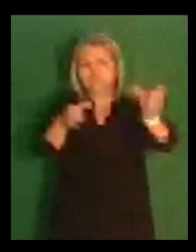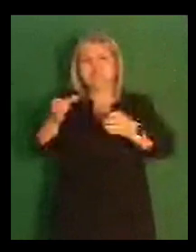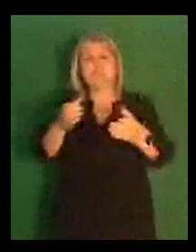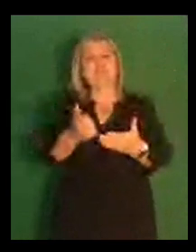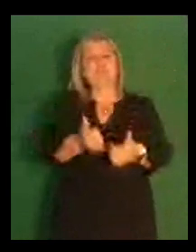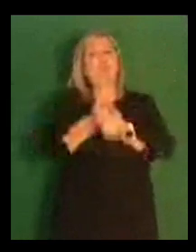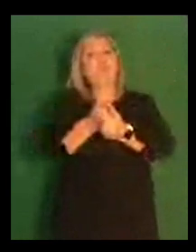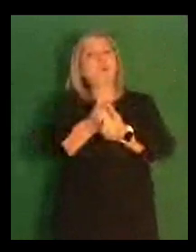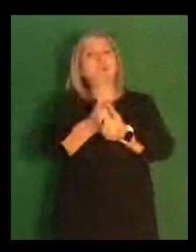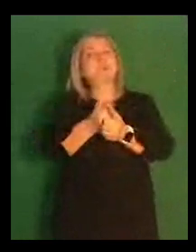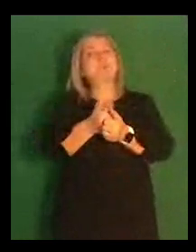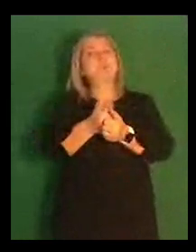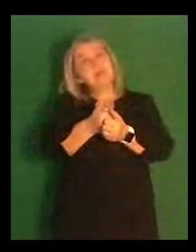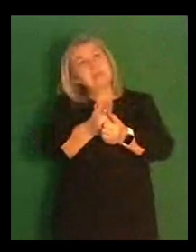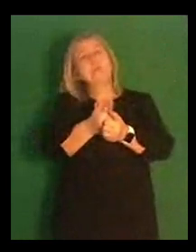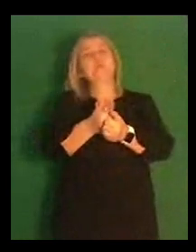profound